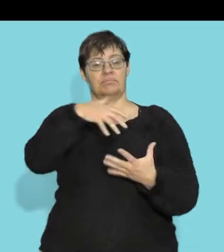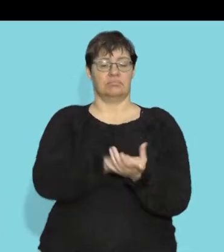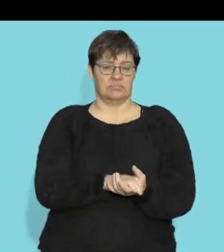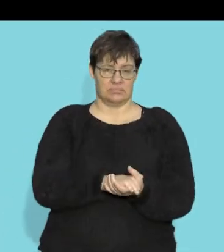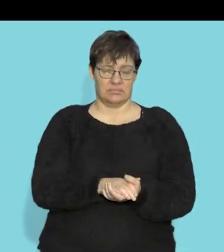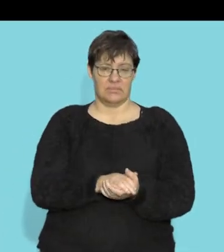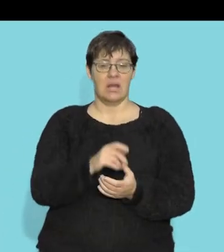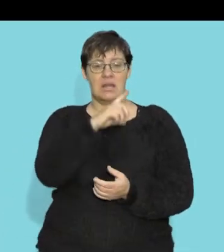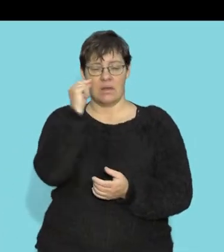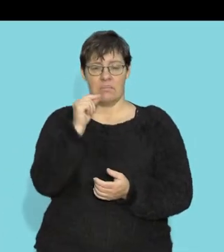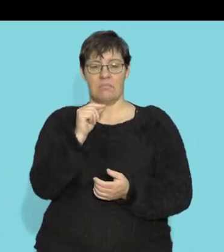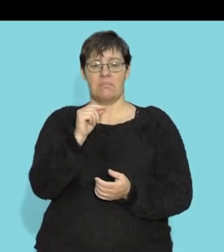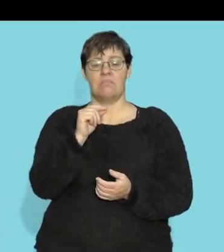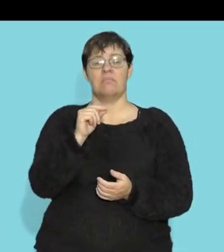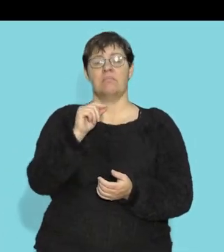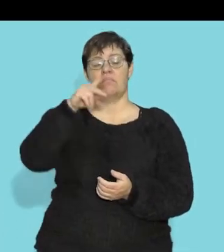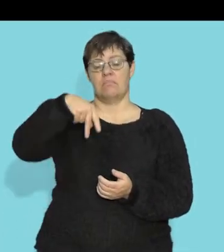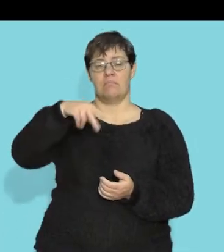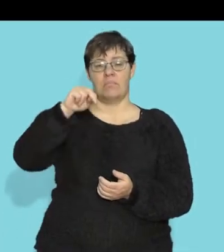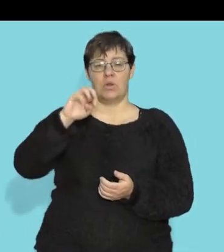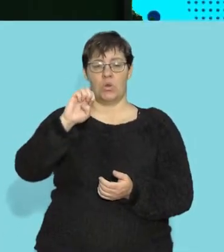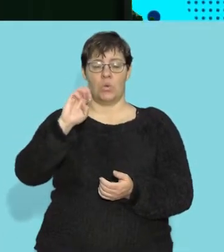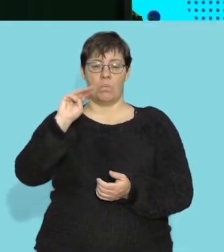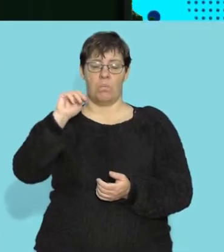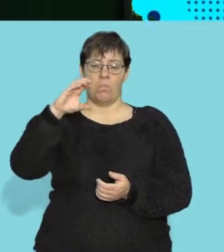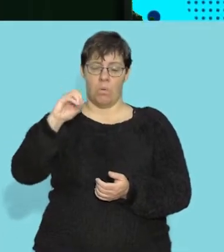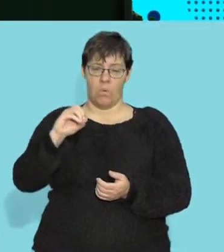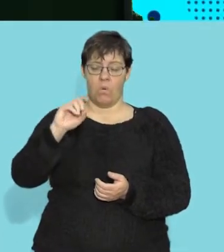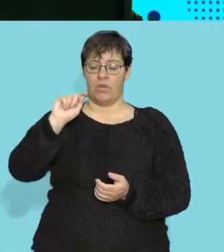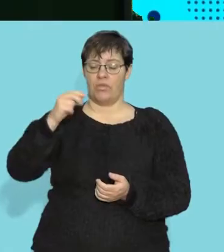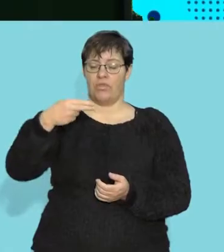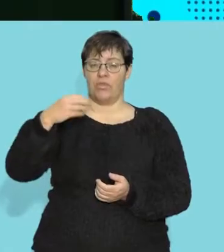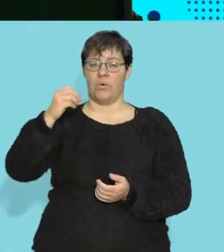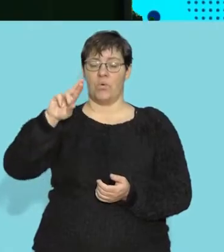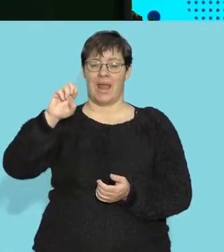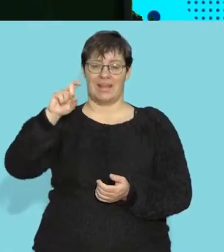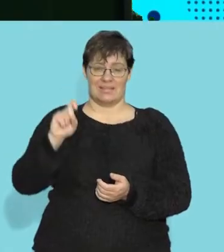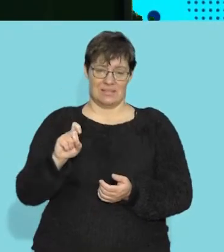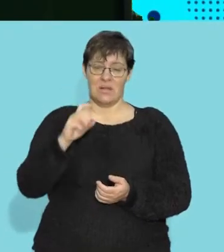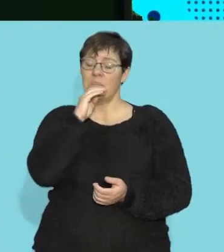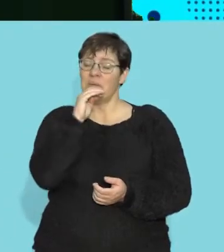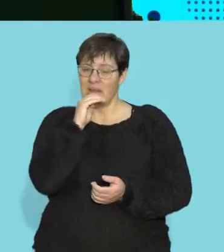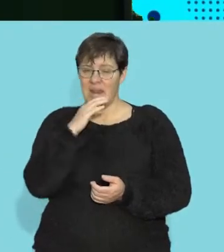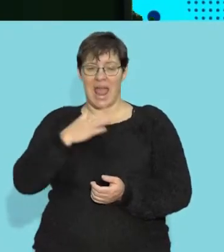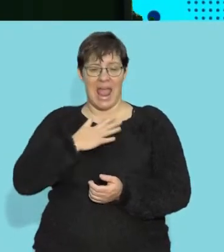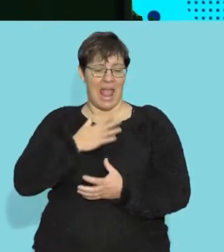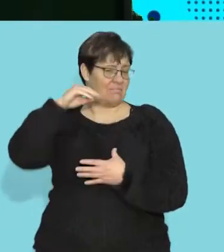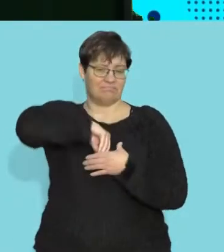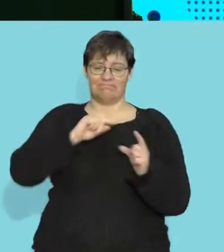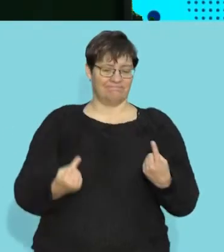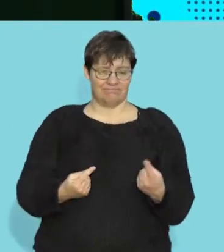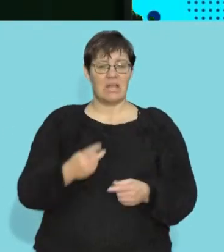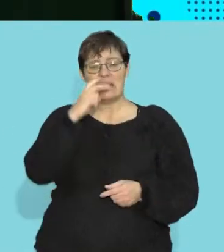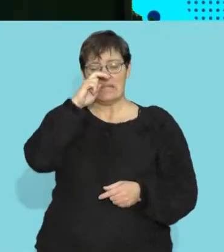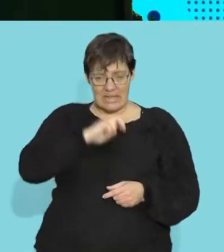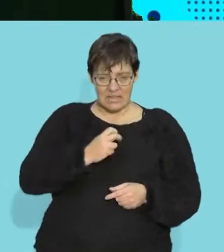lung collapses. It's called a pneumothorax. And my lung actually collapses, and I'm not going to get the air in. I've